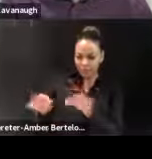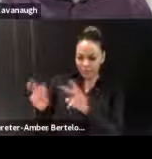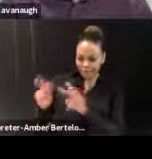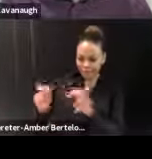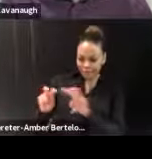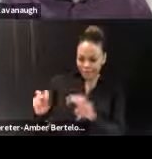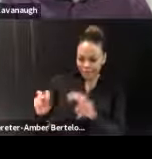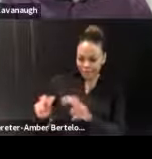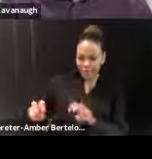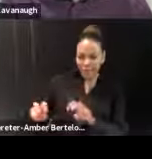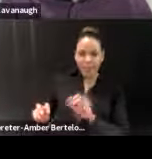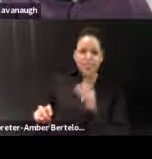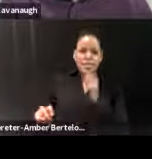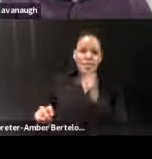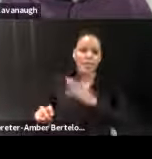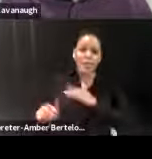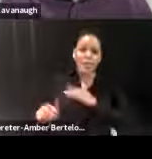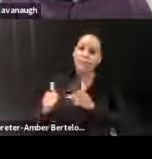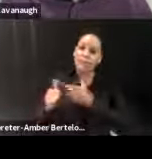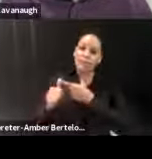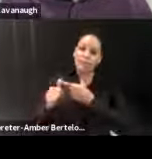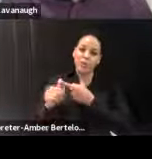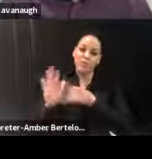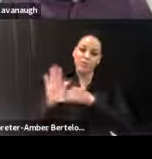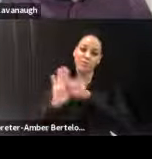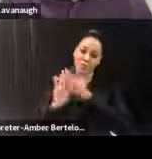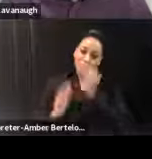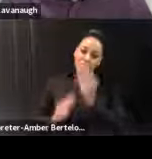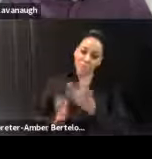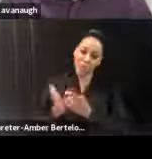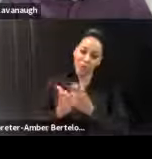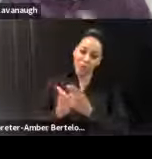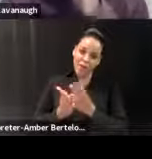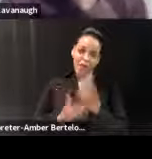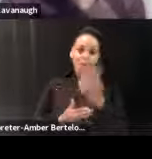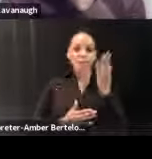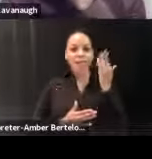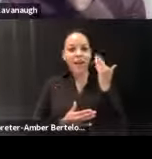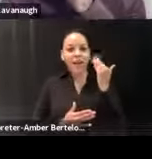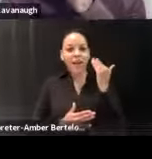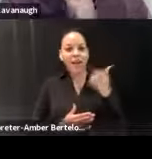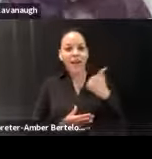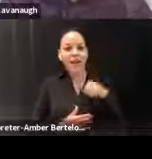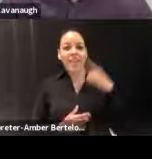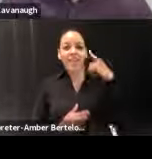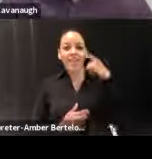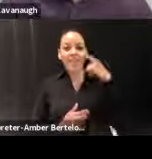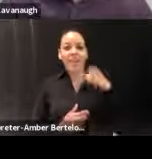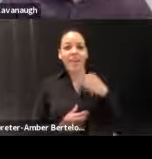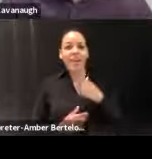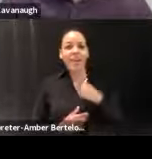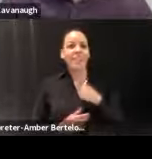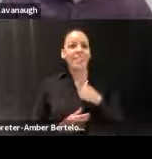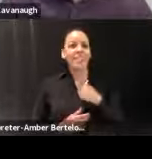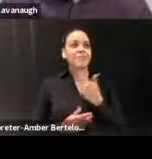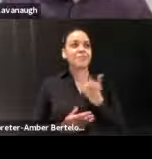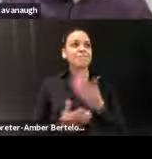it was not my first choice, I'll say that. Because I think I began